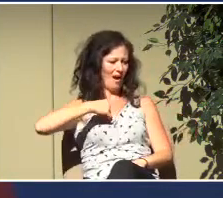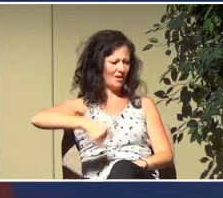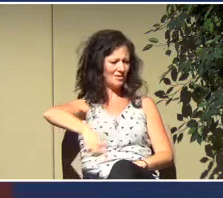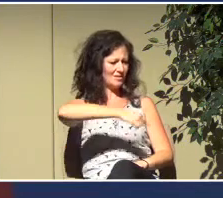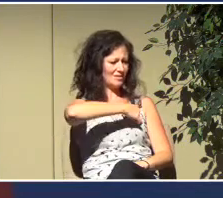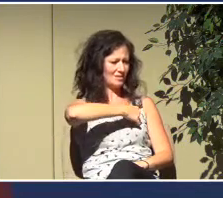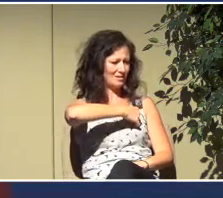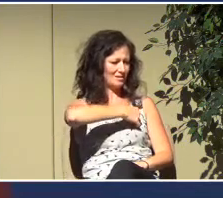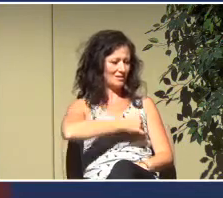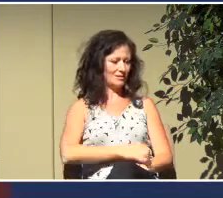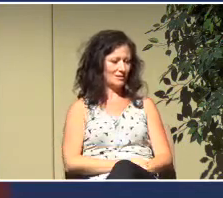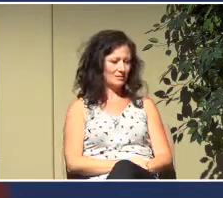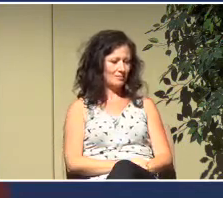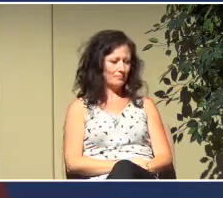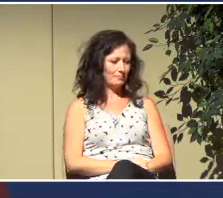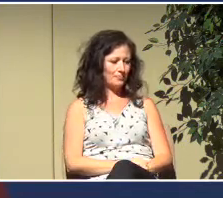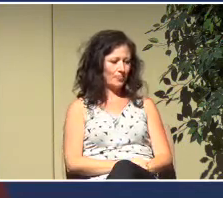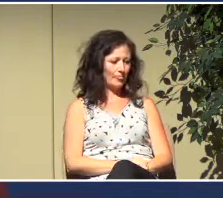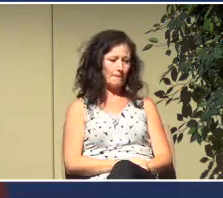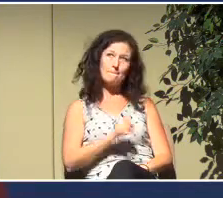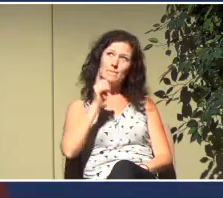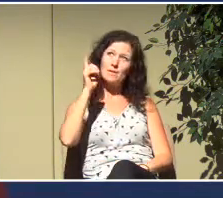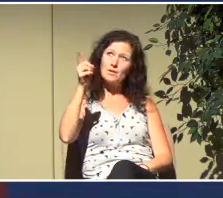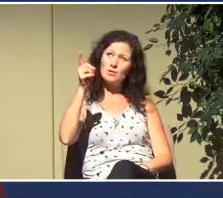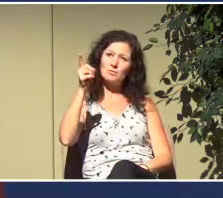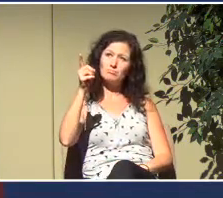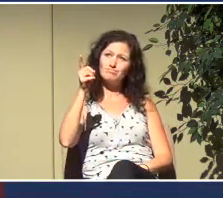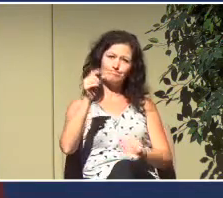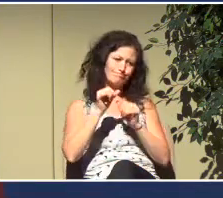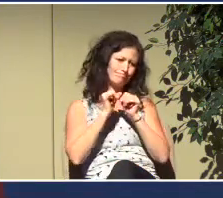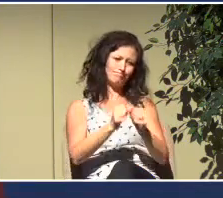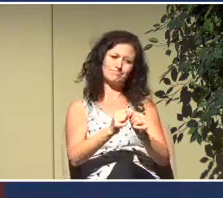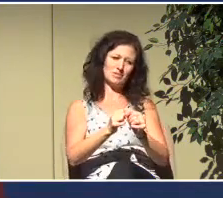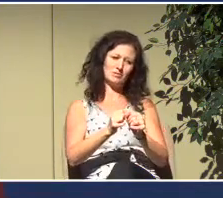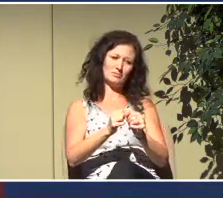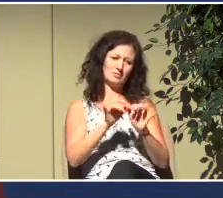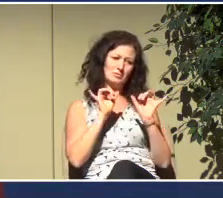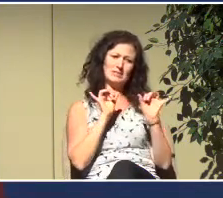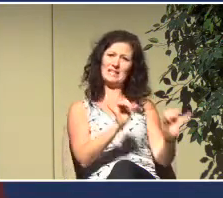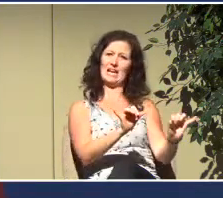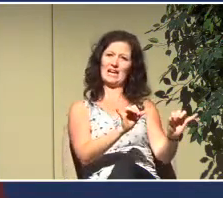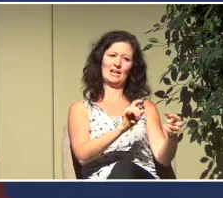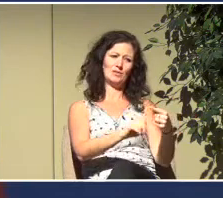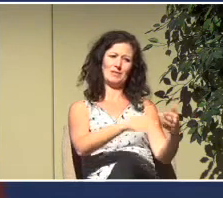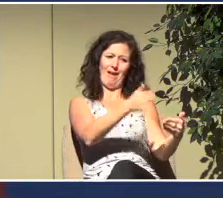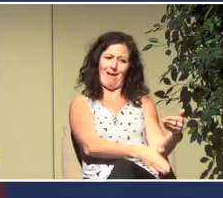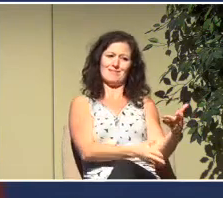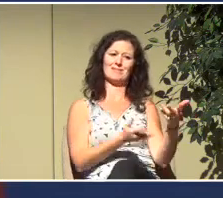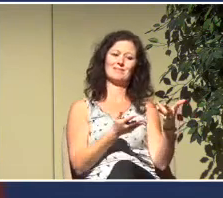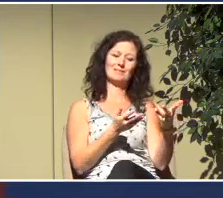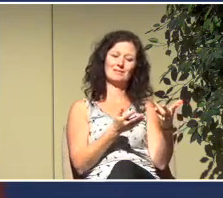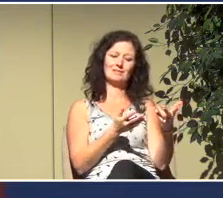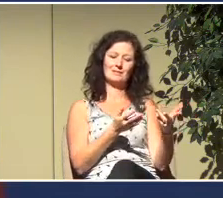to endure the cross for us, and you insisted on doing it and staying there till the end, until it was finished.